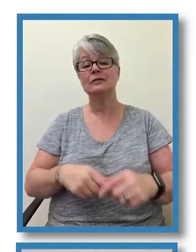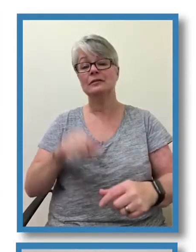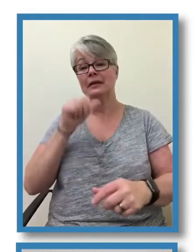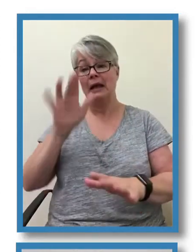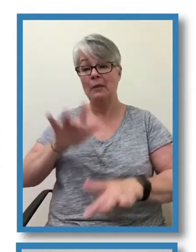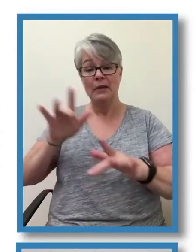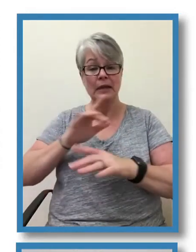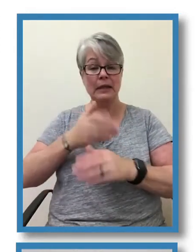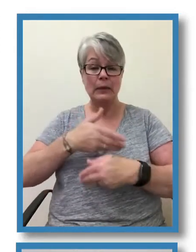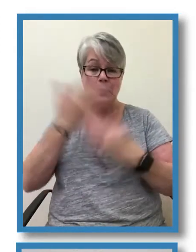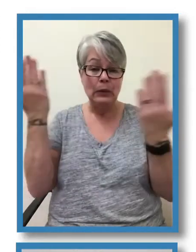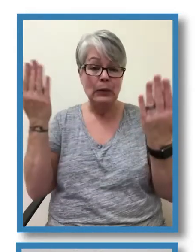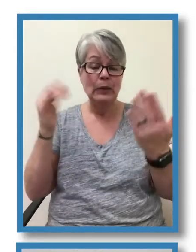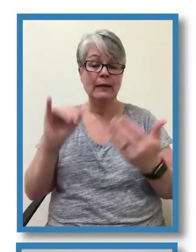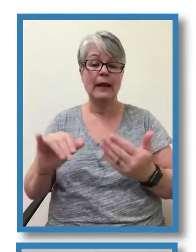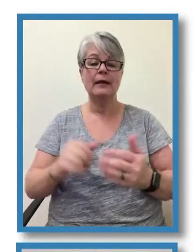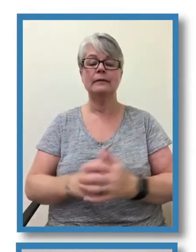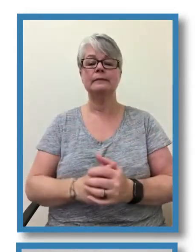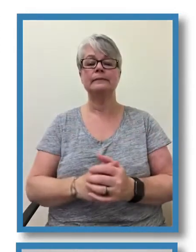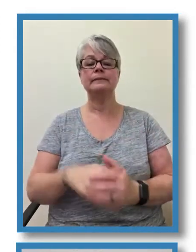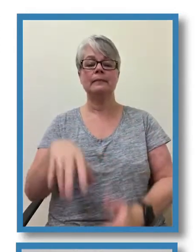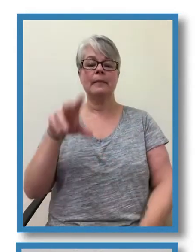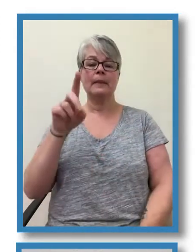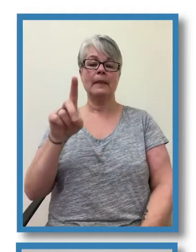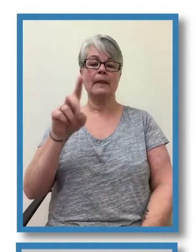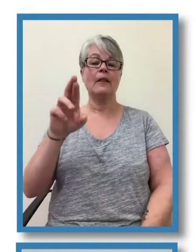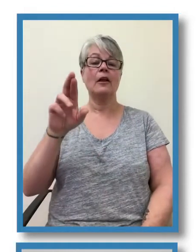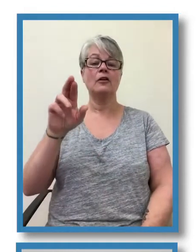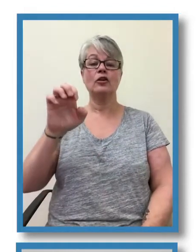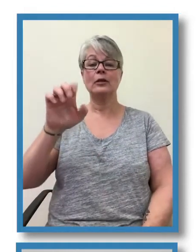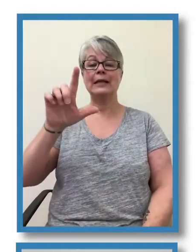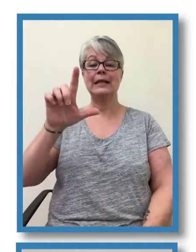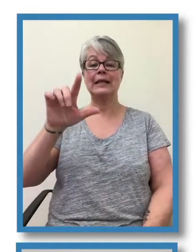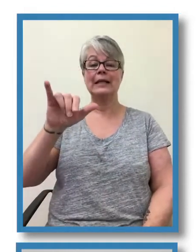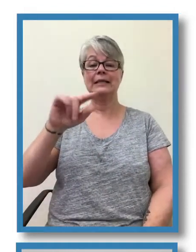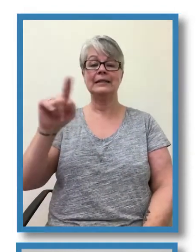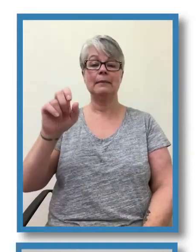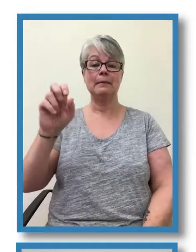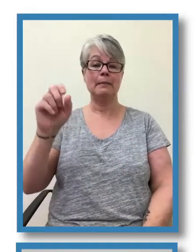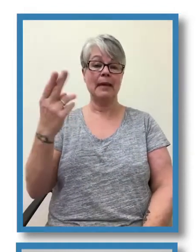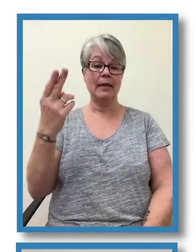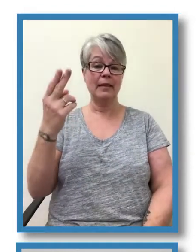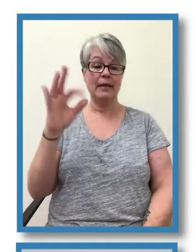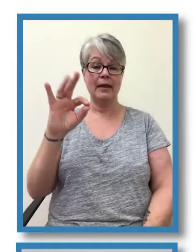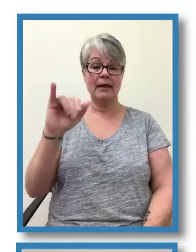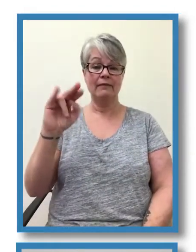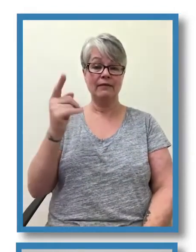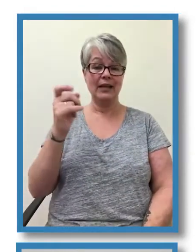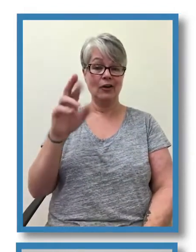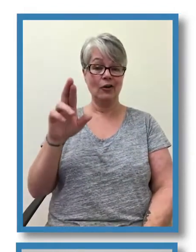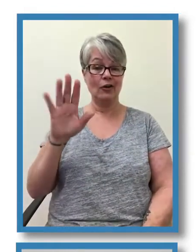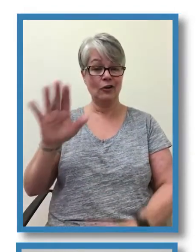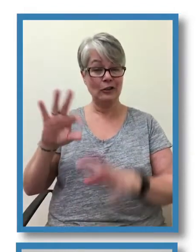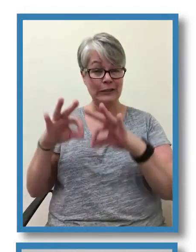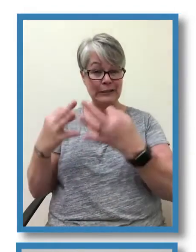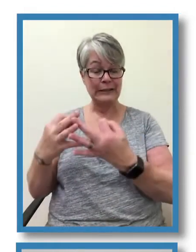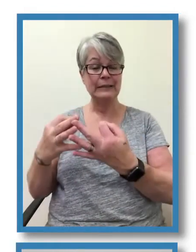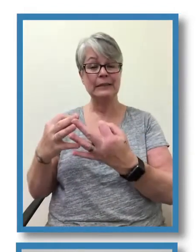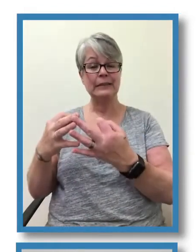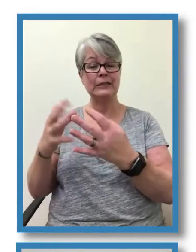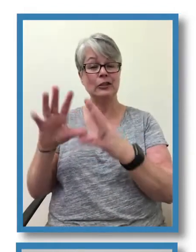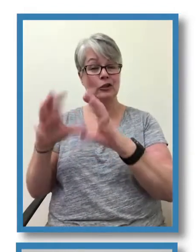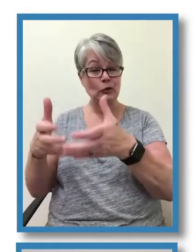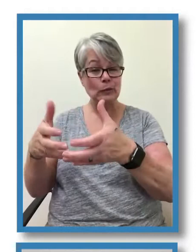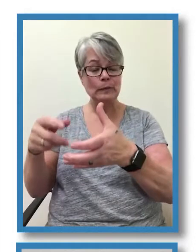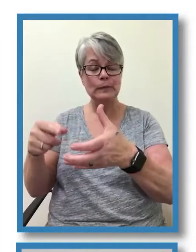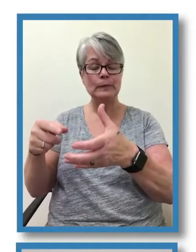hand, and she would be interested if you have anyone who has, or you have family members who have frontotemporal dementia,